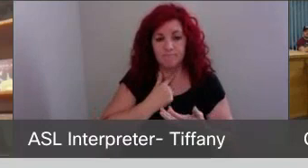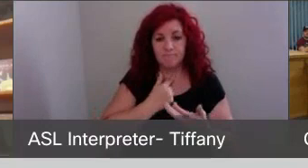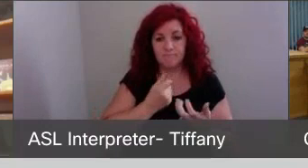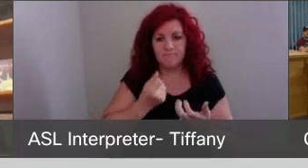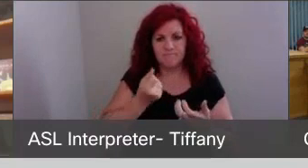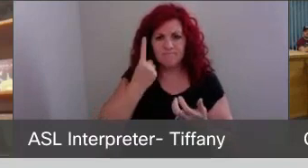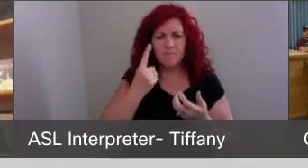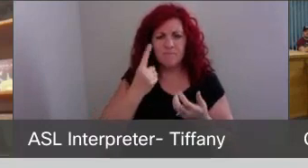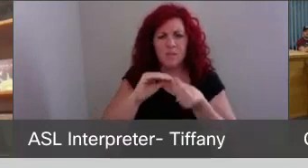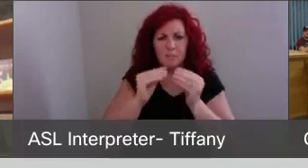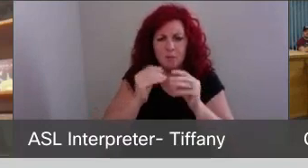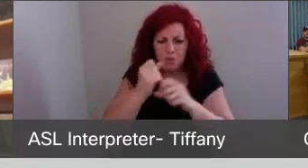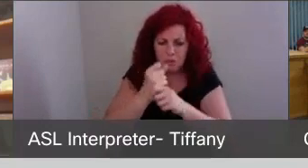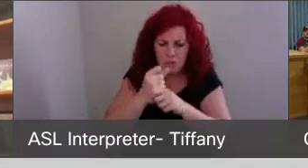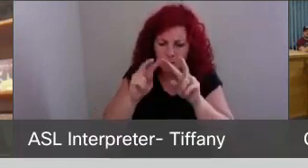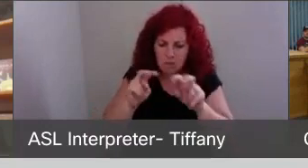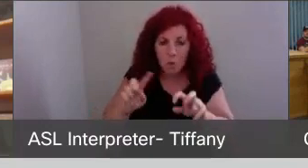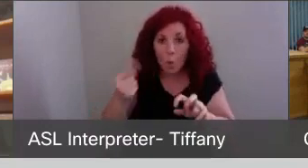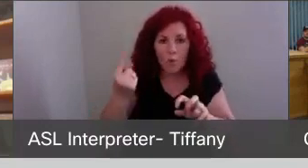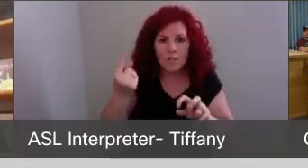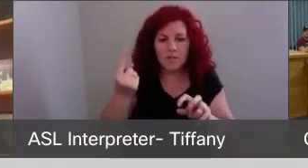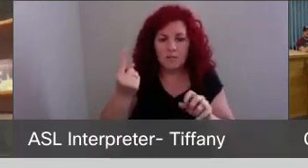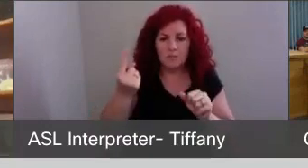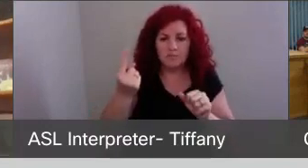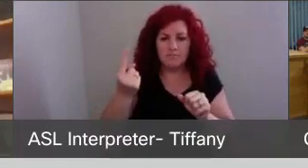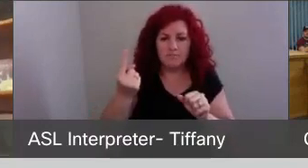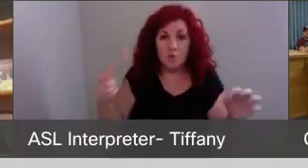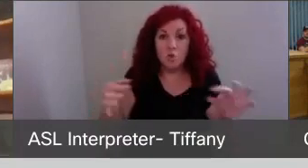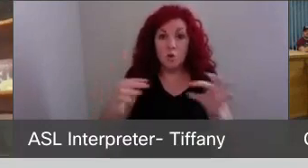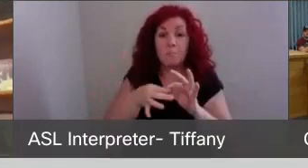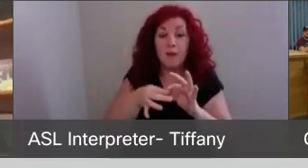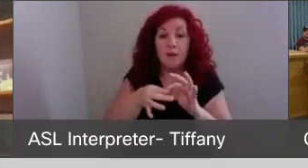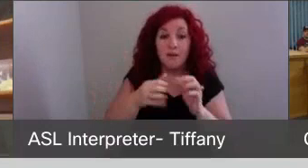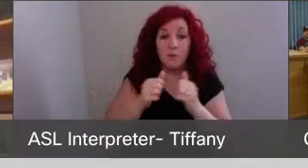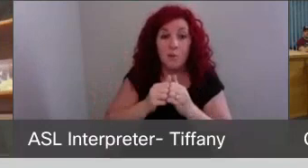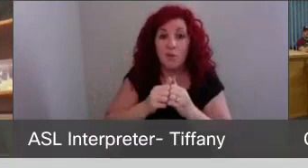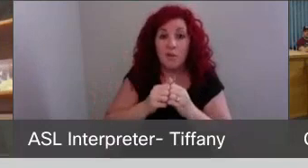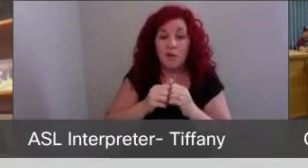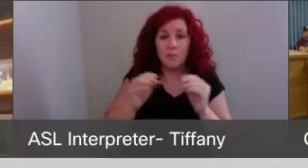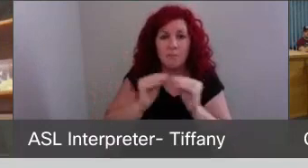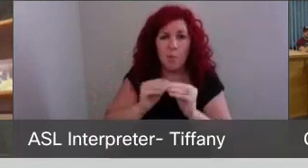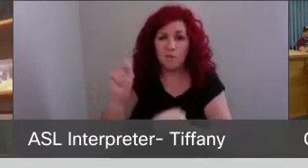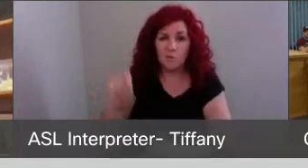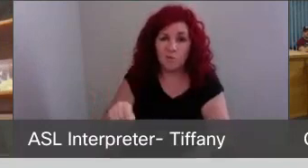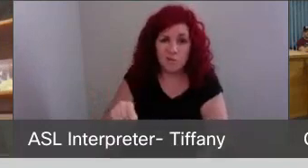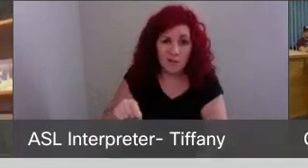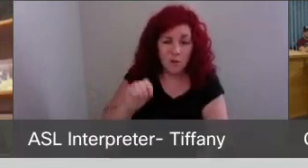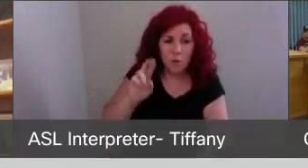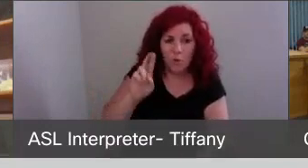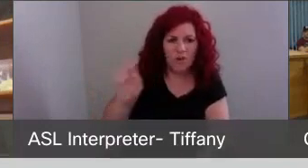statistics or looking at pure numbers, to combine us with more of Tucson or with some